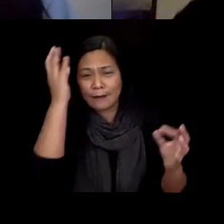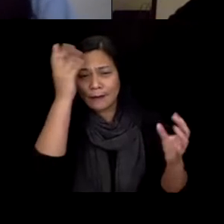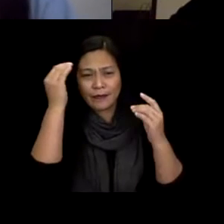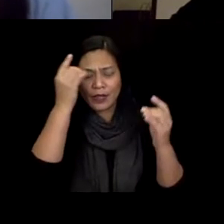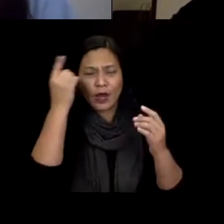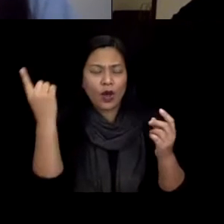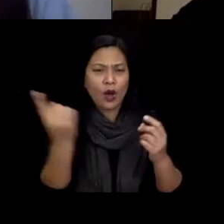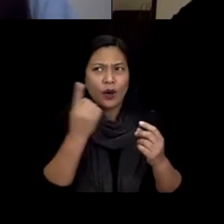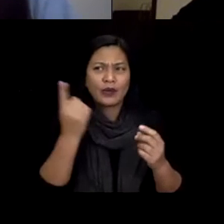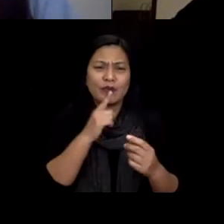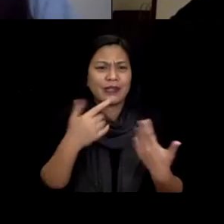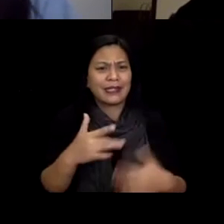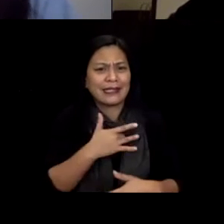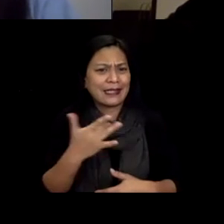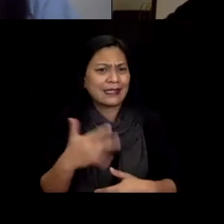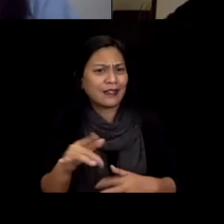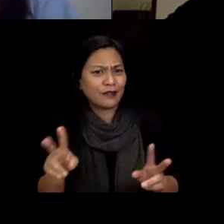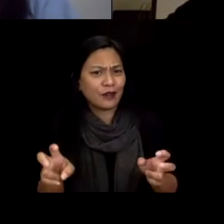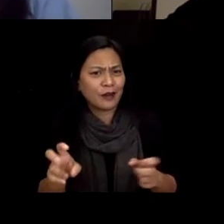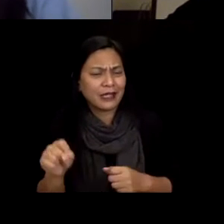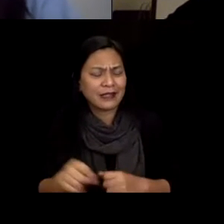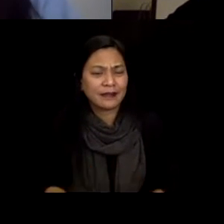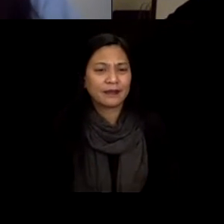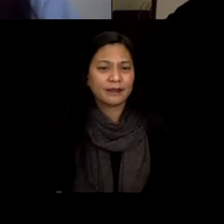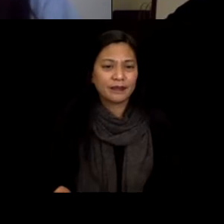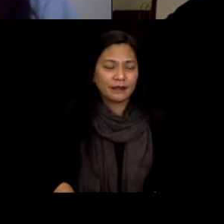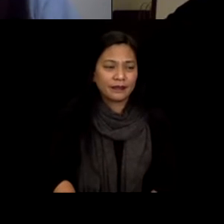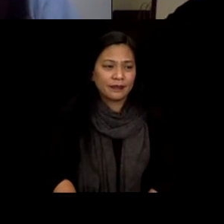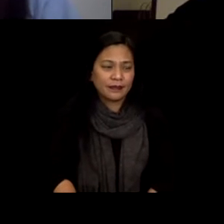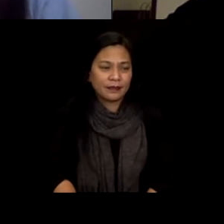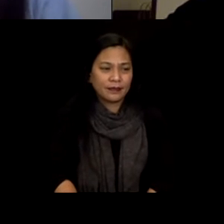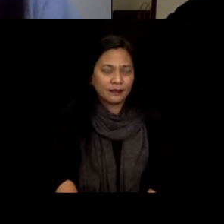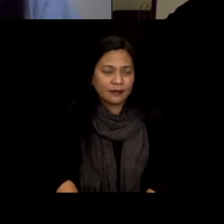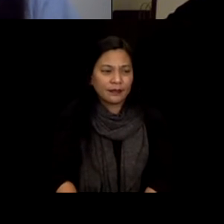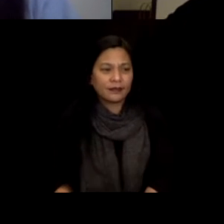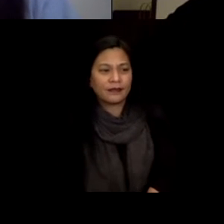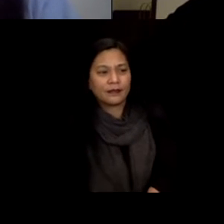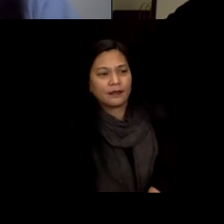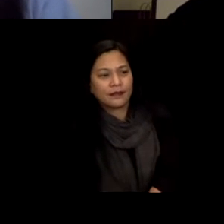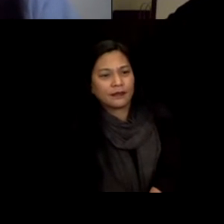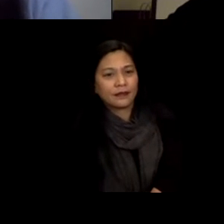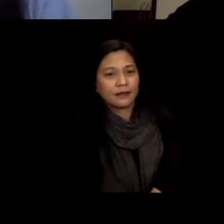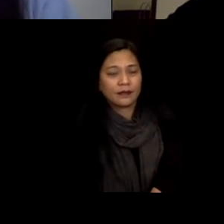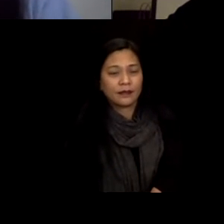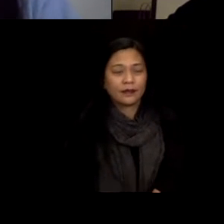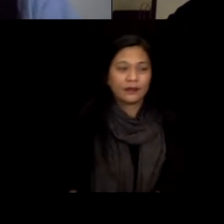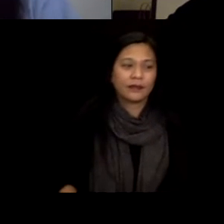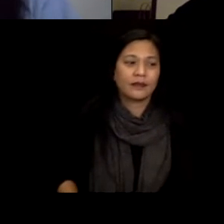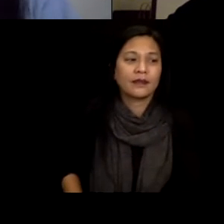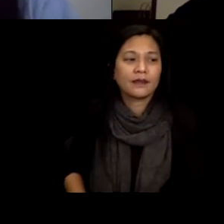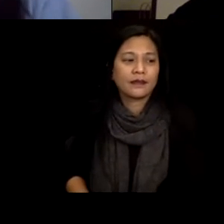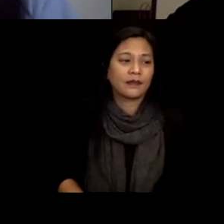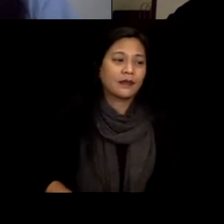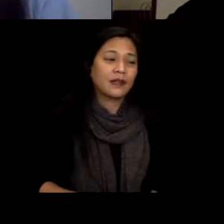highly sensitive. And it doesn't need a specific event to be serious because it's serious